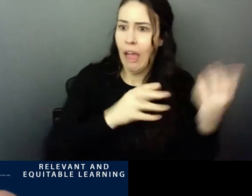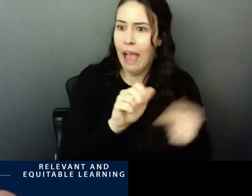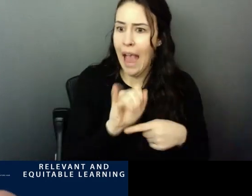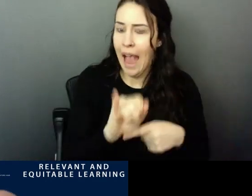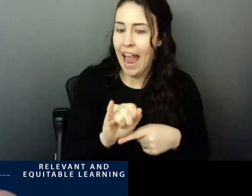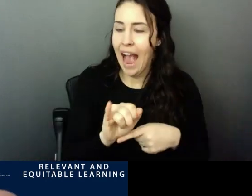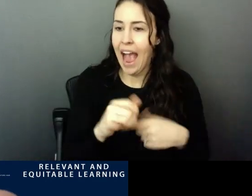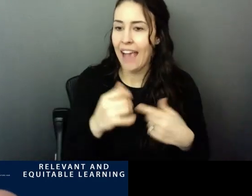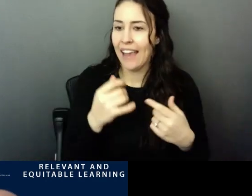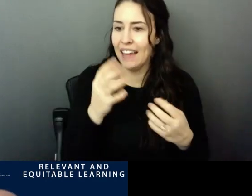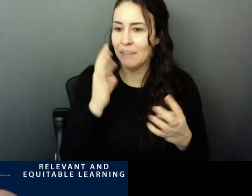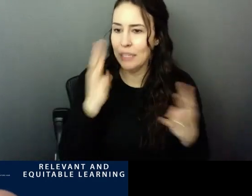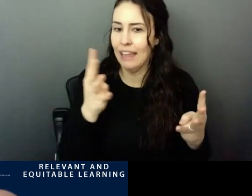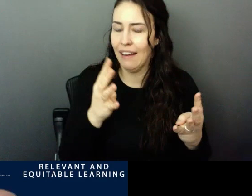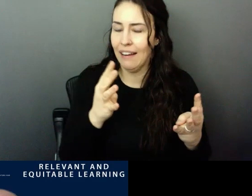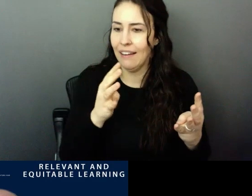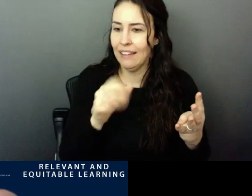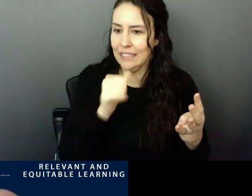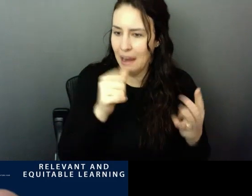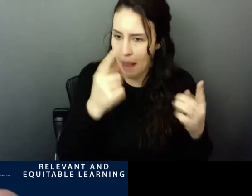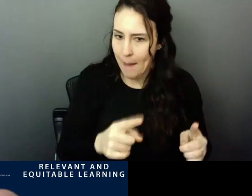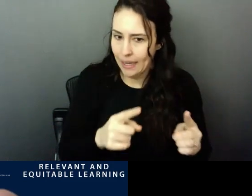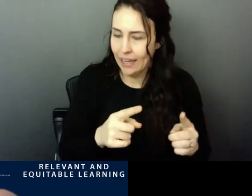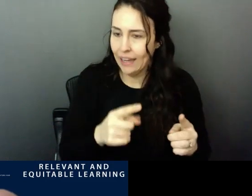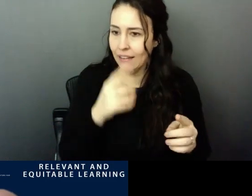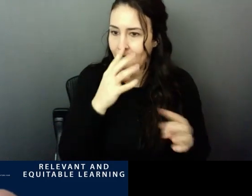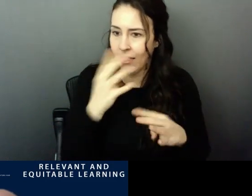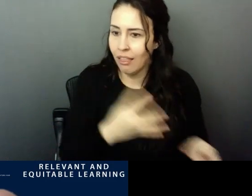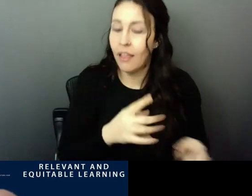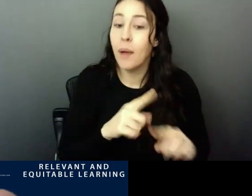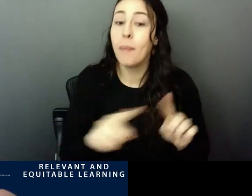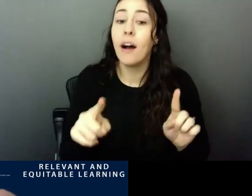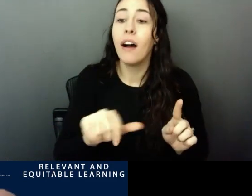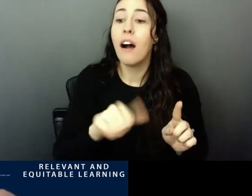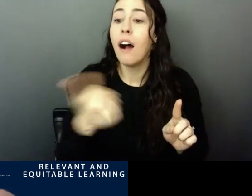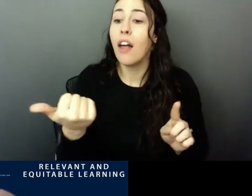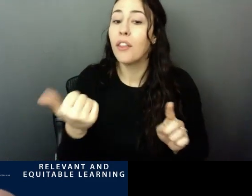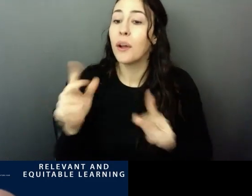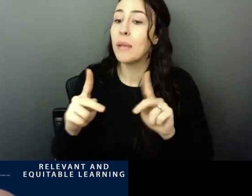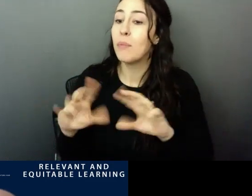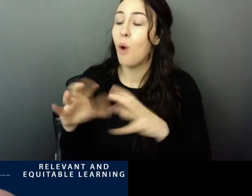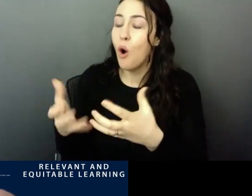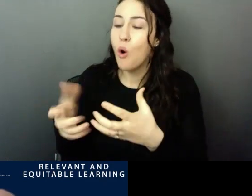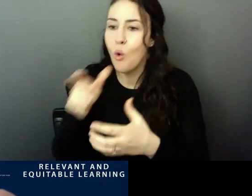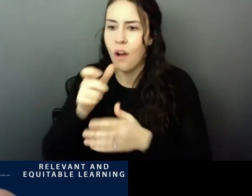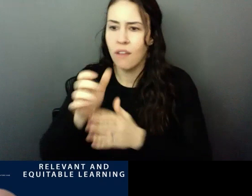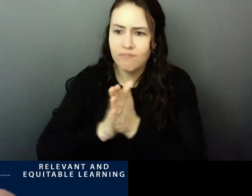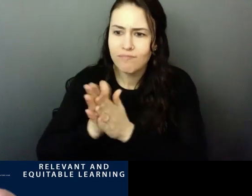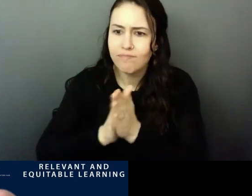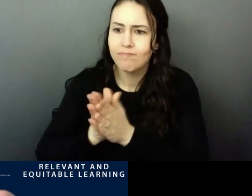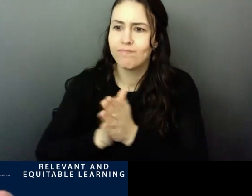exist. On the other side of the spectrum, we have those early adopters, so to speak, who are enthusiastically speaking about the